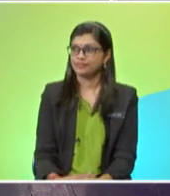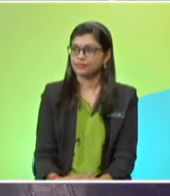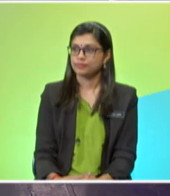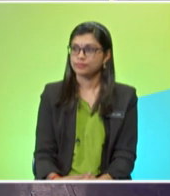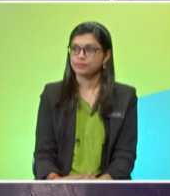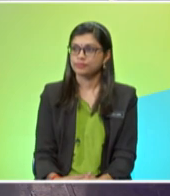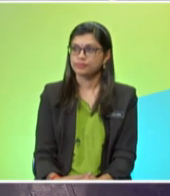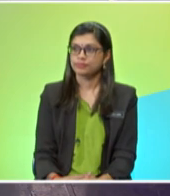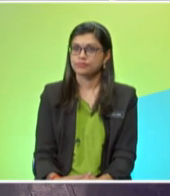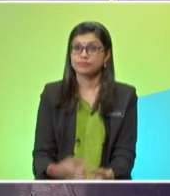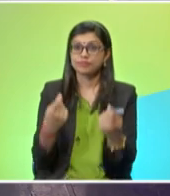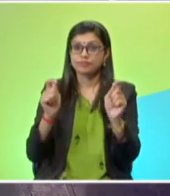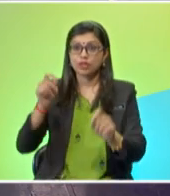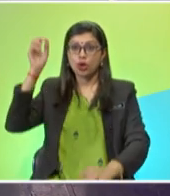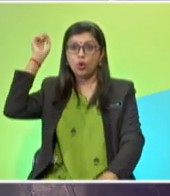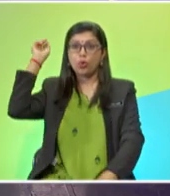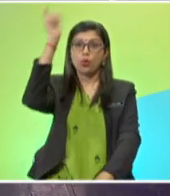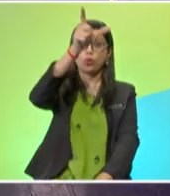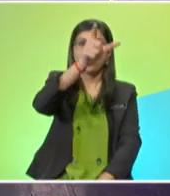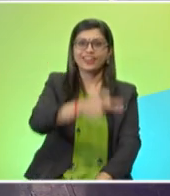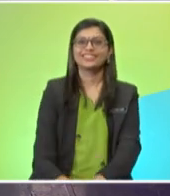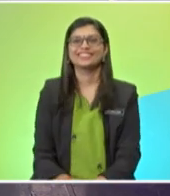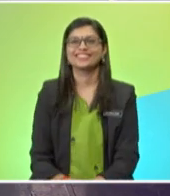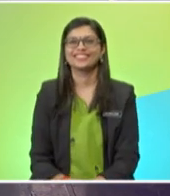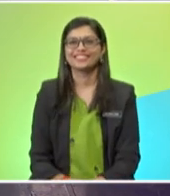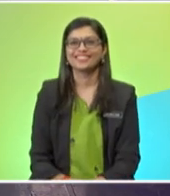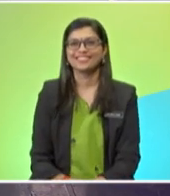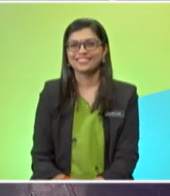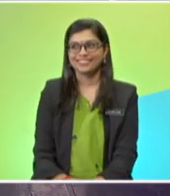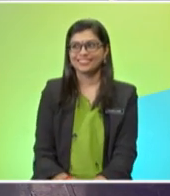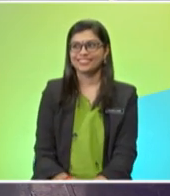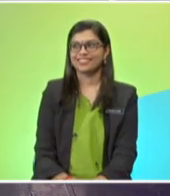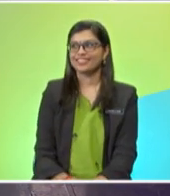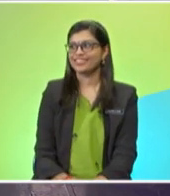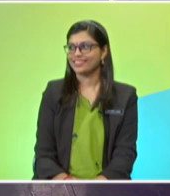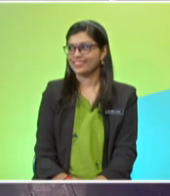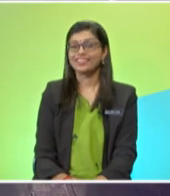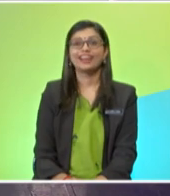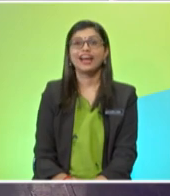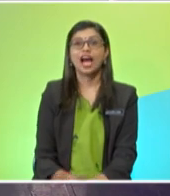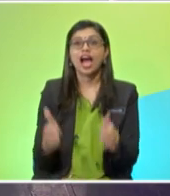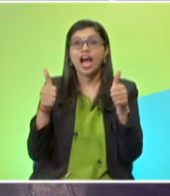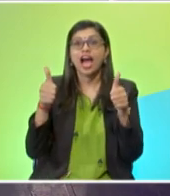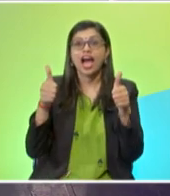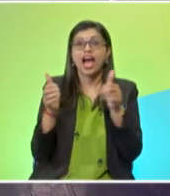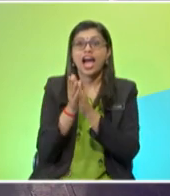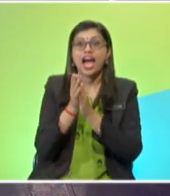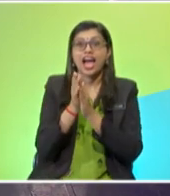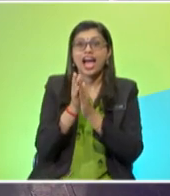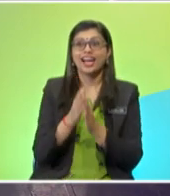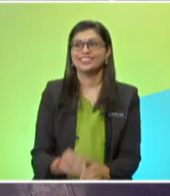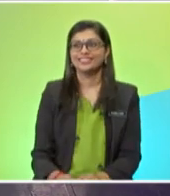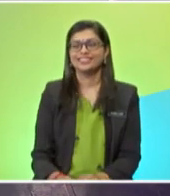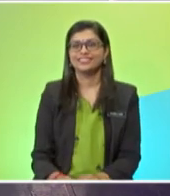try and fly it? Do we try and fly it? Okay. So I will let Teacher Kenanga fly it first. Okay. We'll see. Woo! Oh, there you go. Okay, we'll see